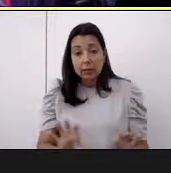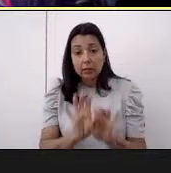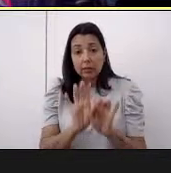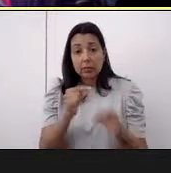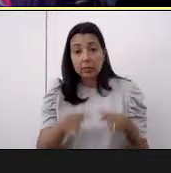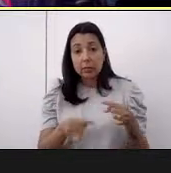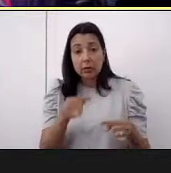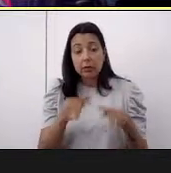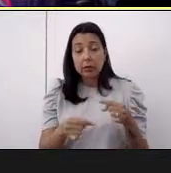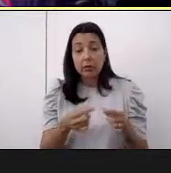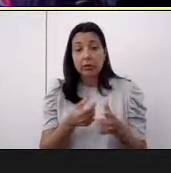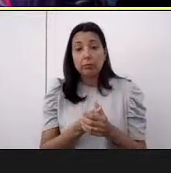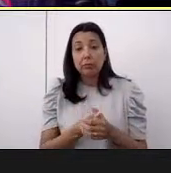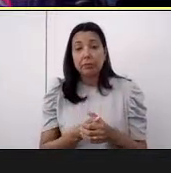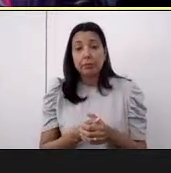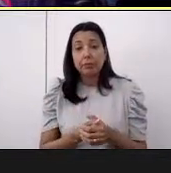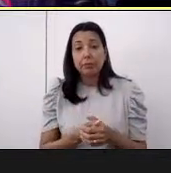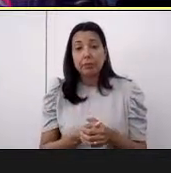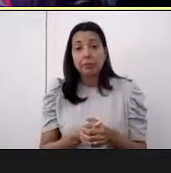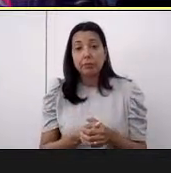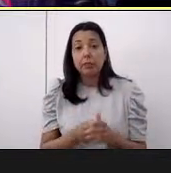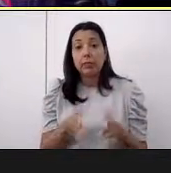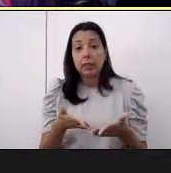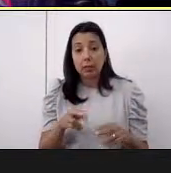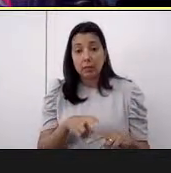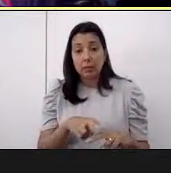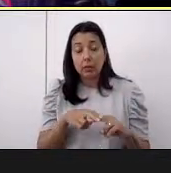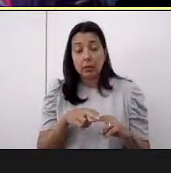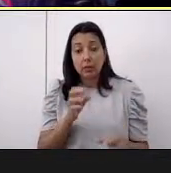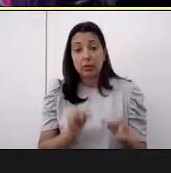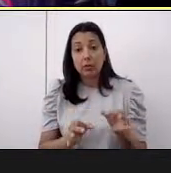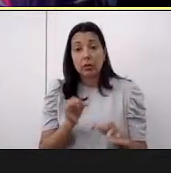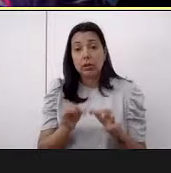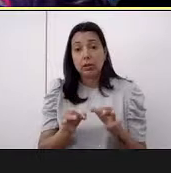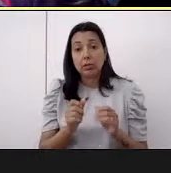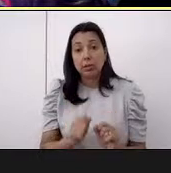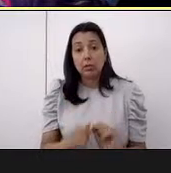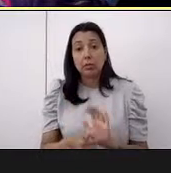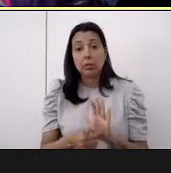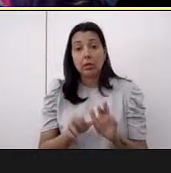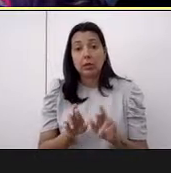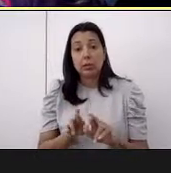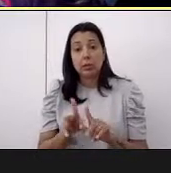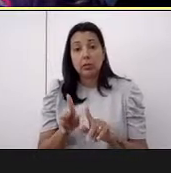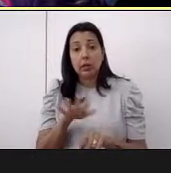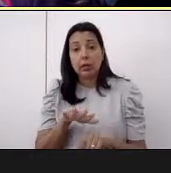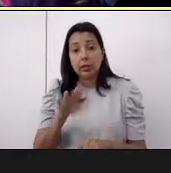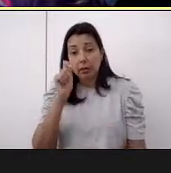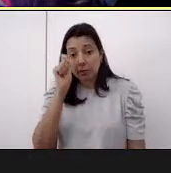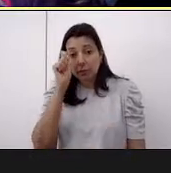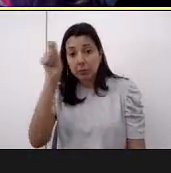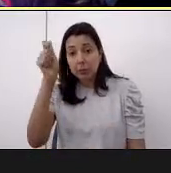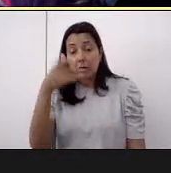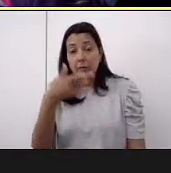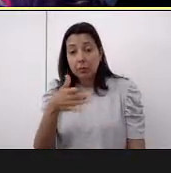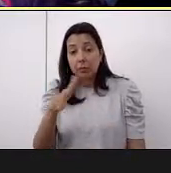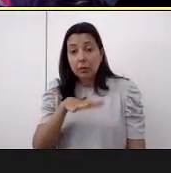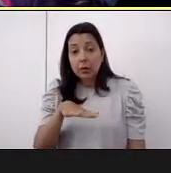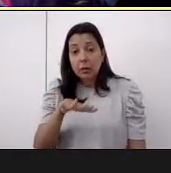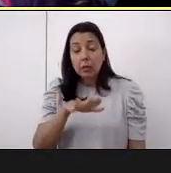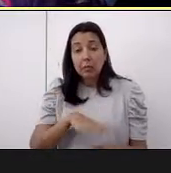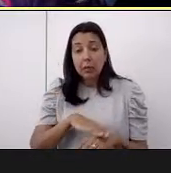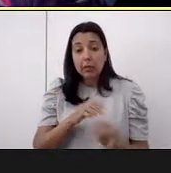Moreover, judicialization drives implementation actors to be more transparent, to justify their decision